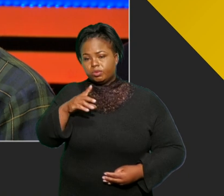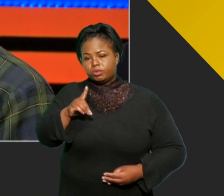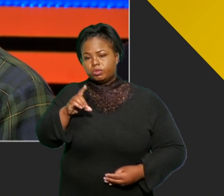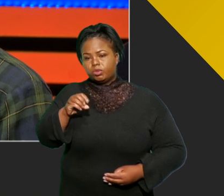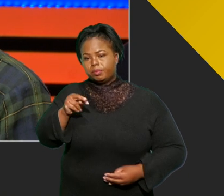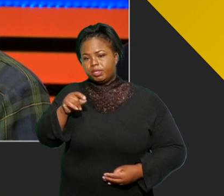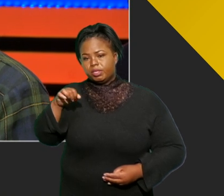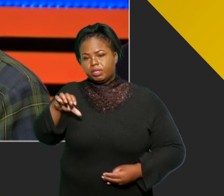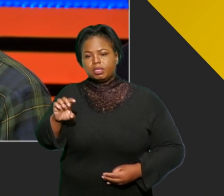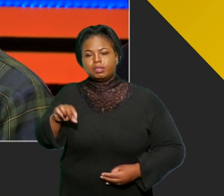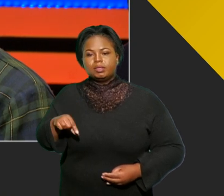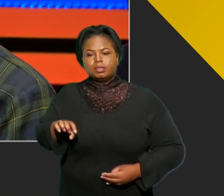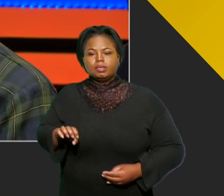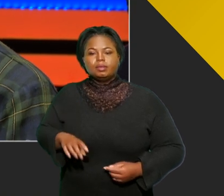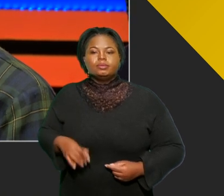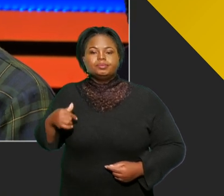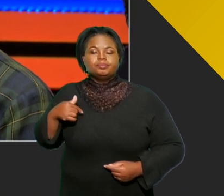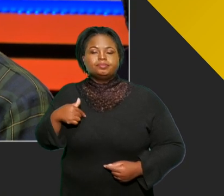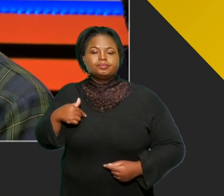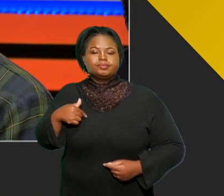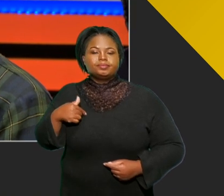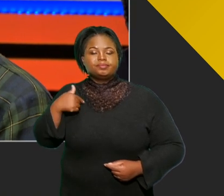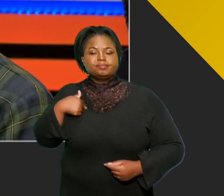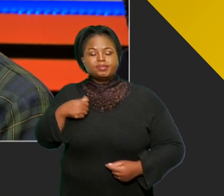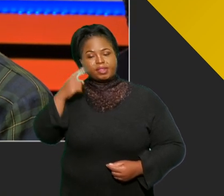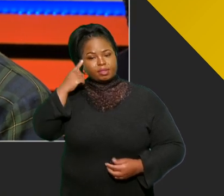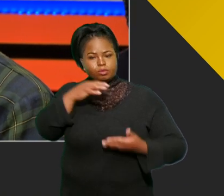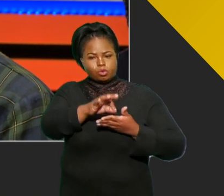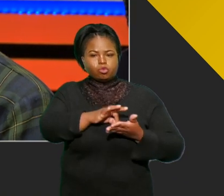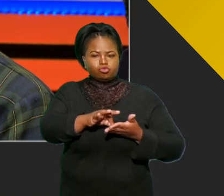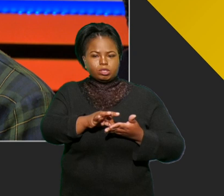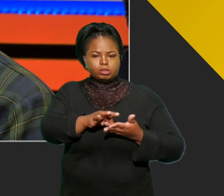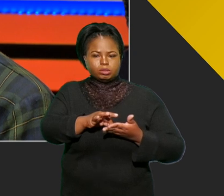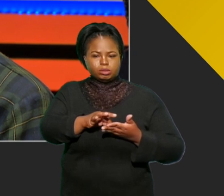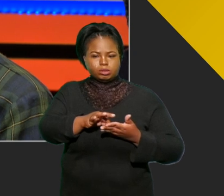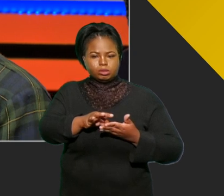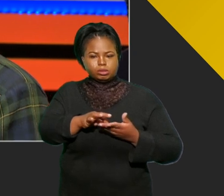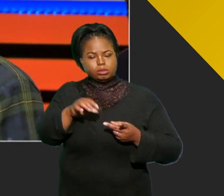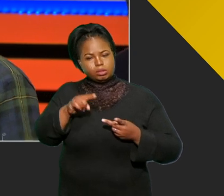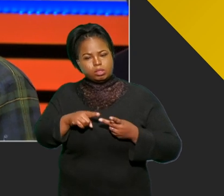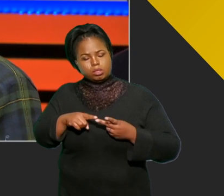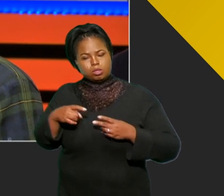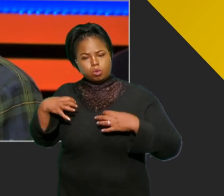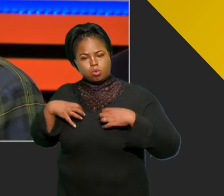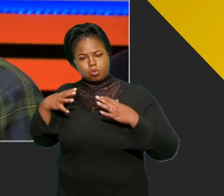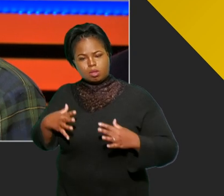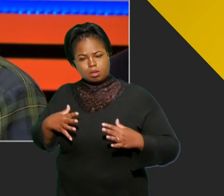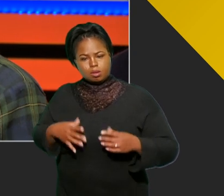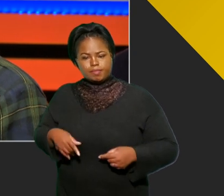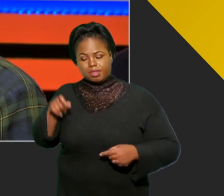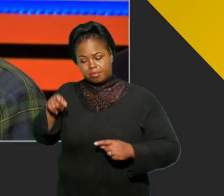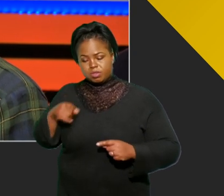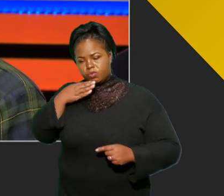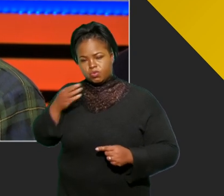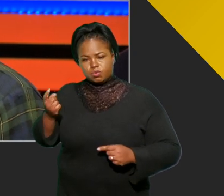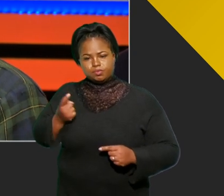Lau from Westbury. I strongly believe in that. That's where the contract comes in between the tender and the owner of the house, the property owner.